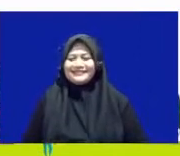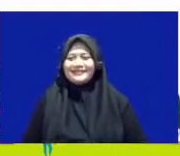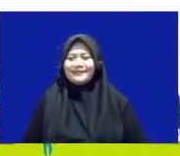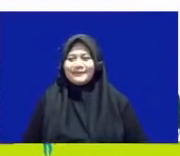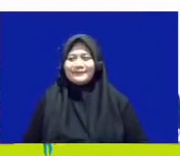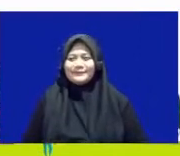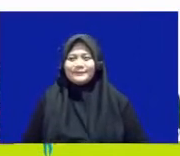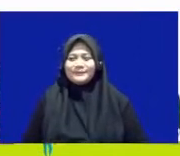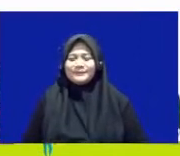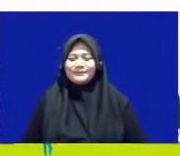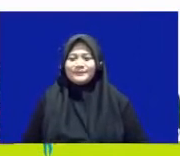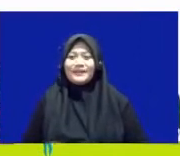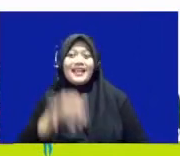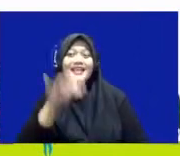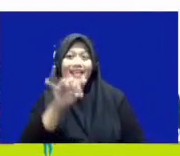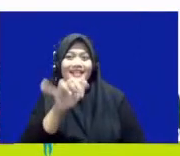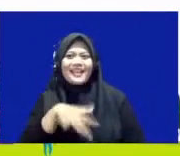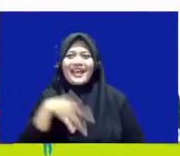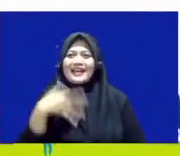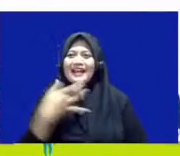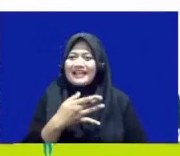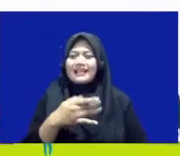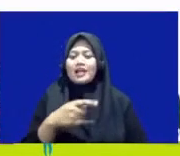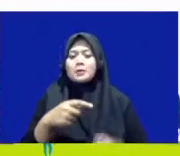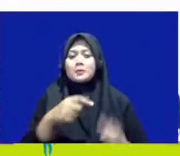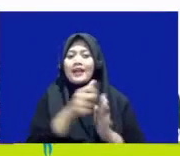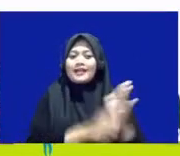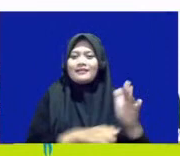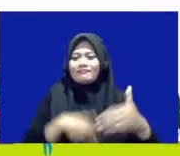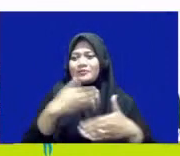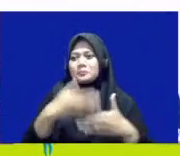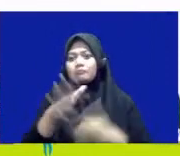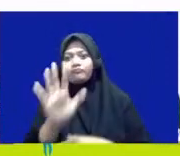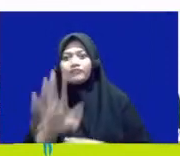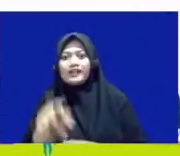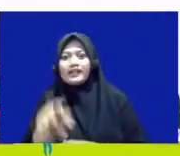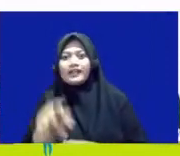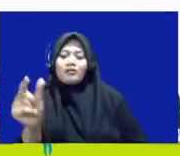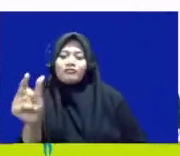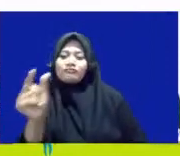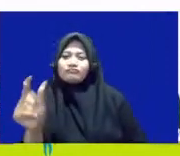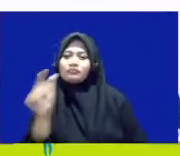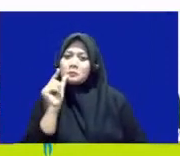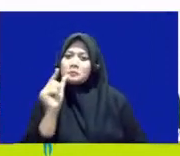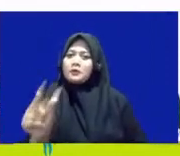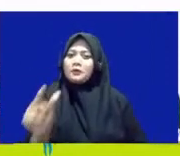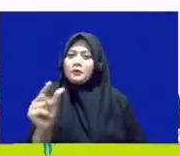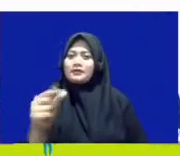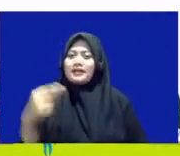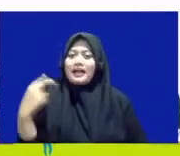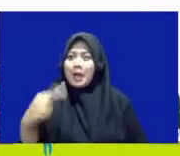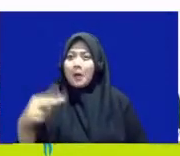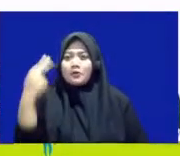to each other. And well, here's another PhD ID back to this thing.